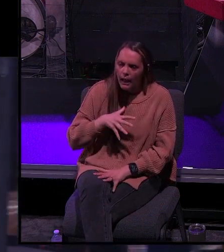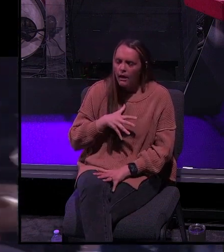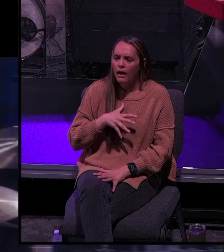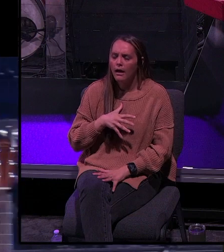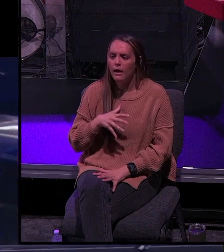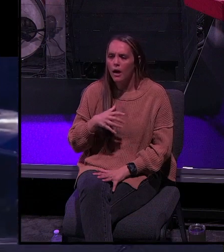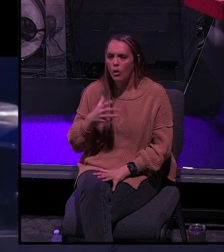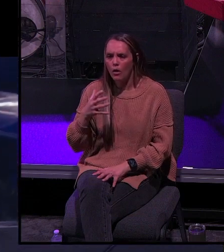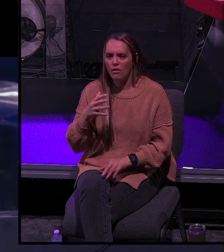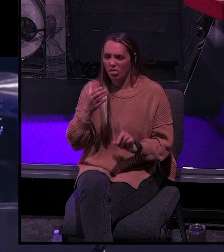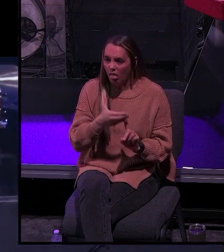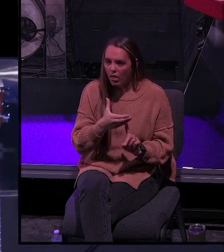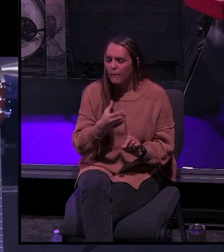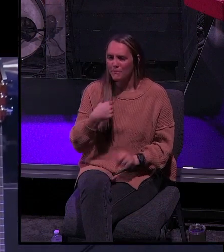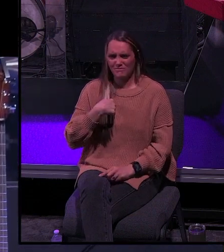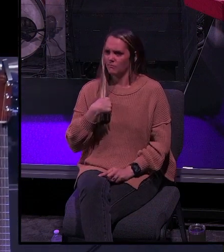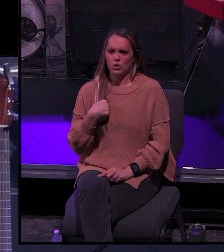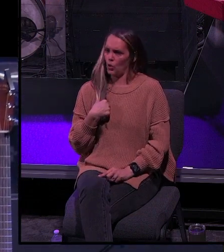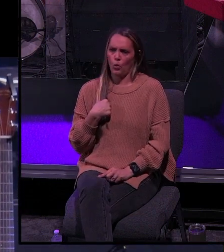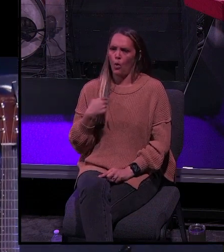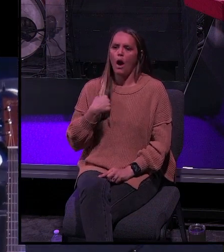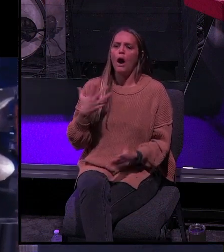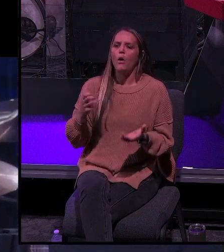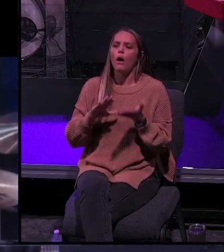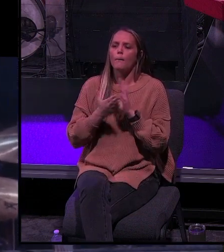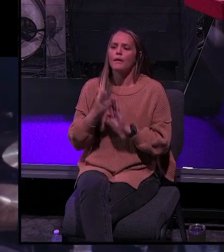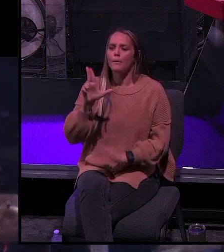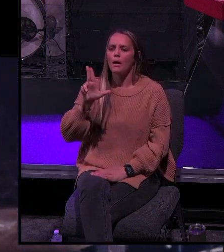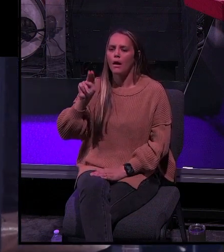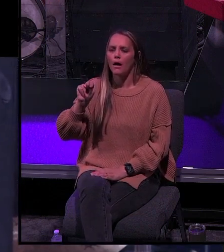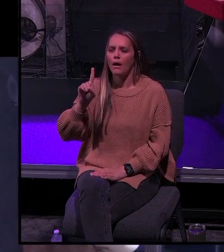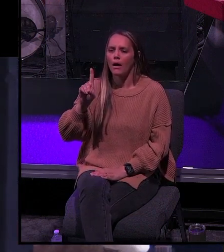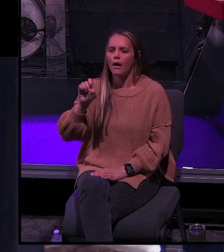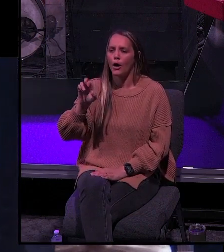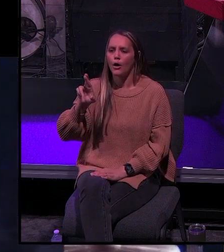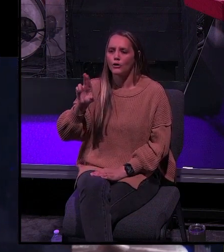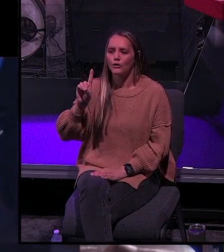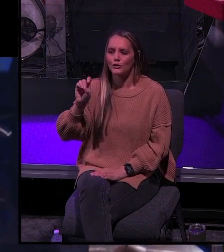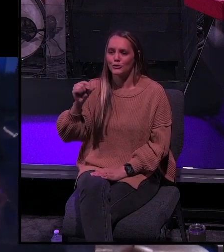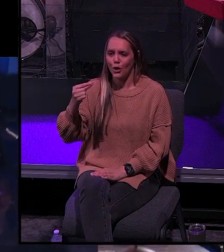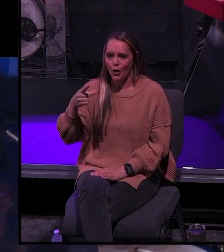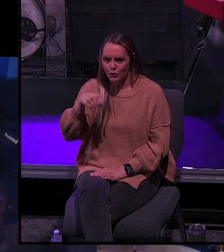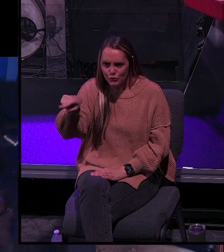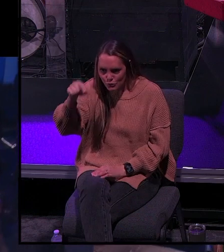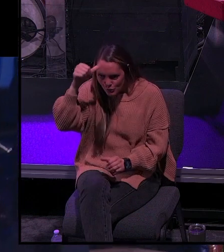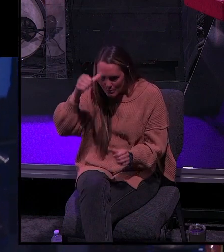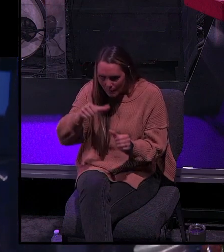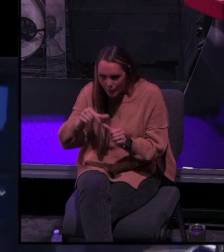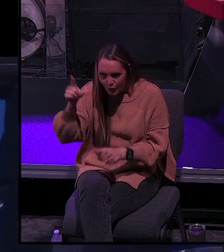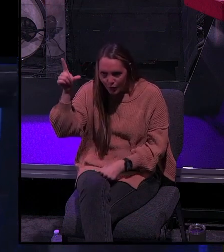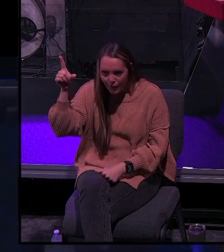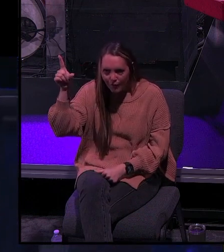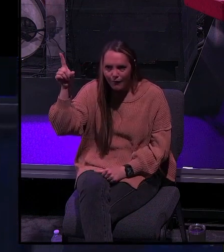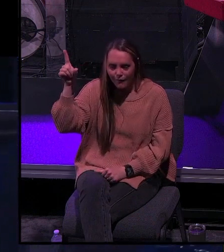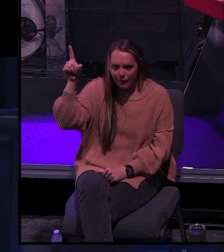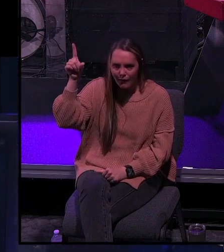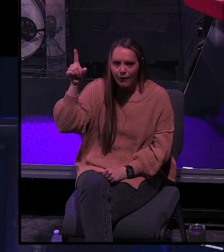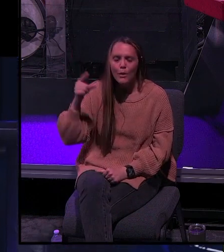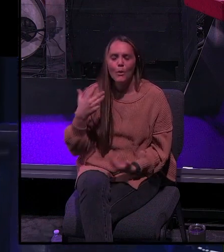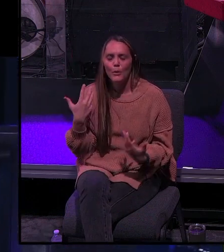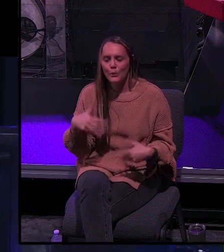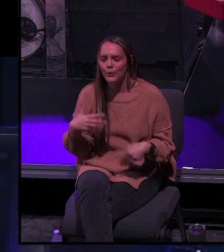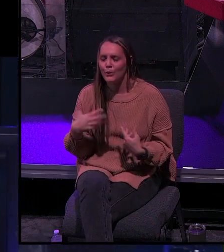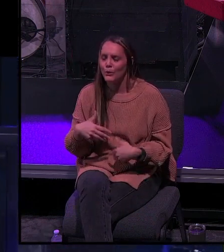be Underdog, if you can pull that up. Anybody remember Underdog? Oh, man. Saturday